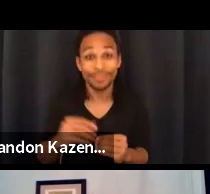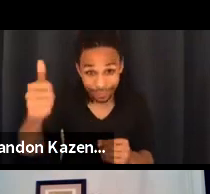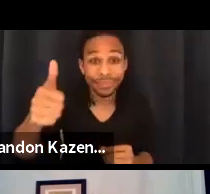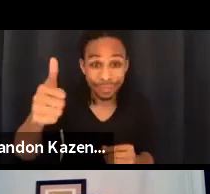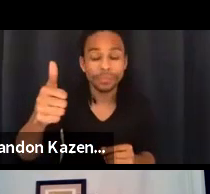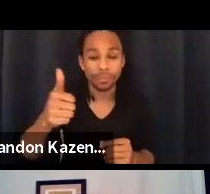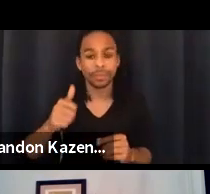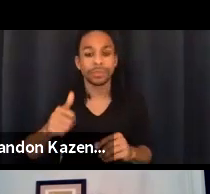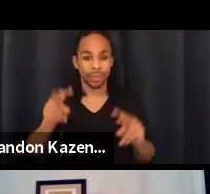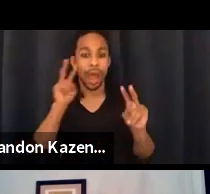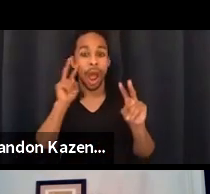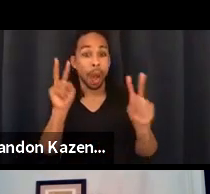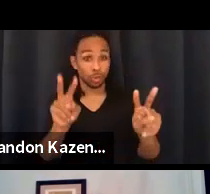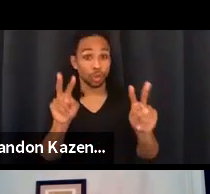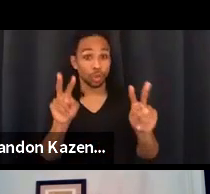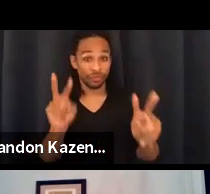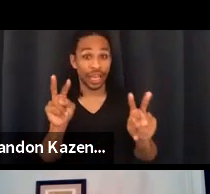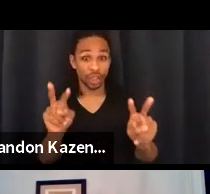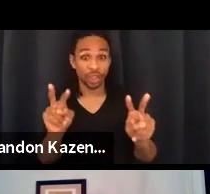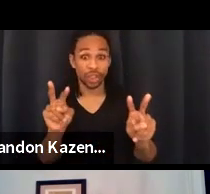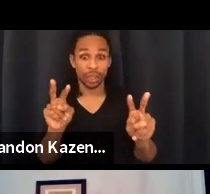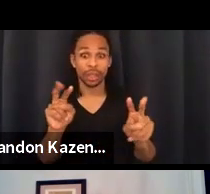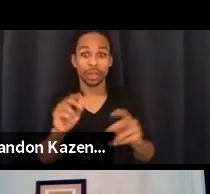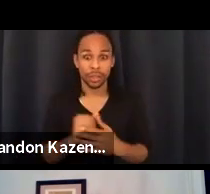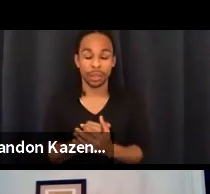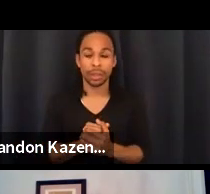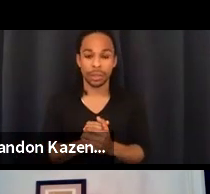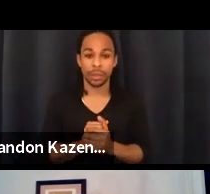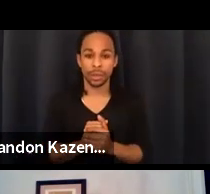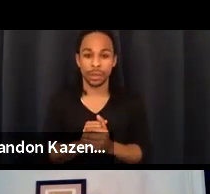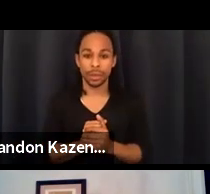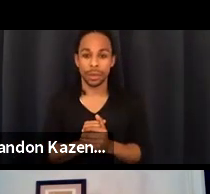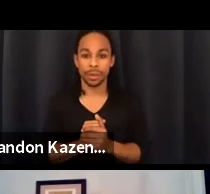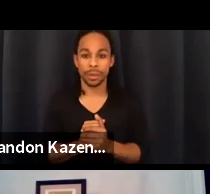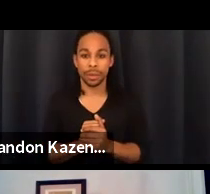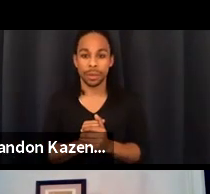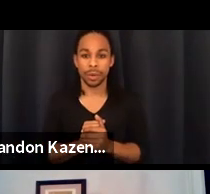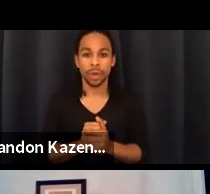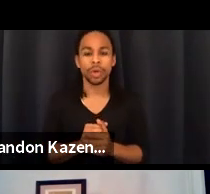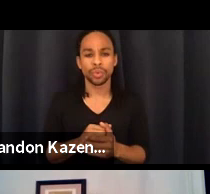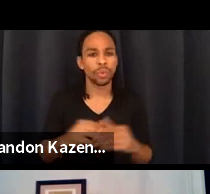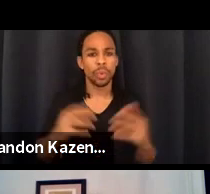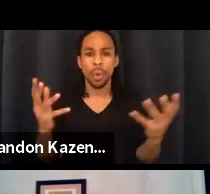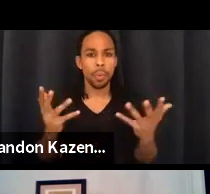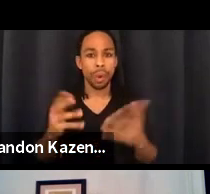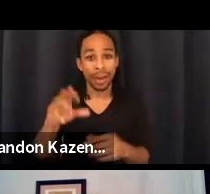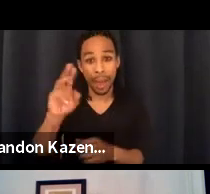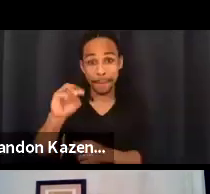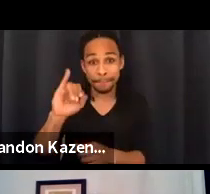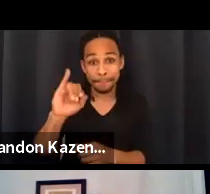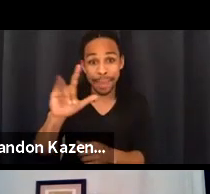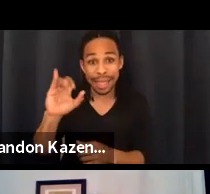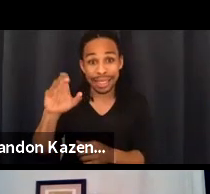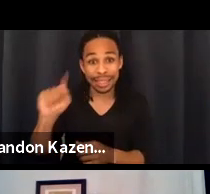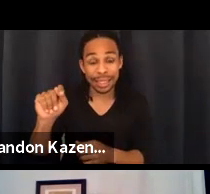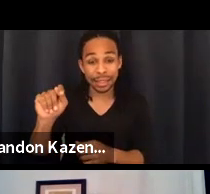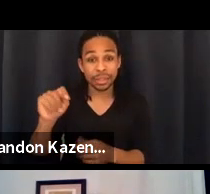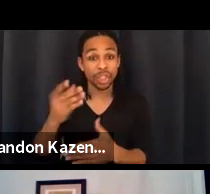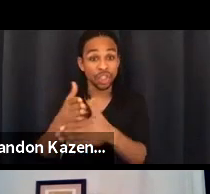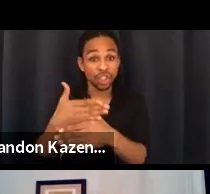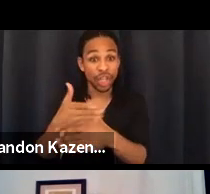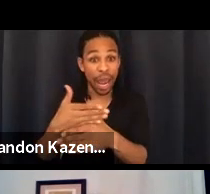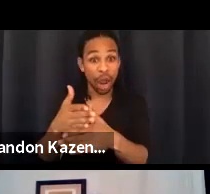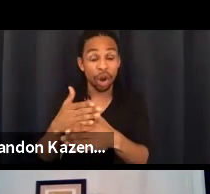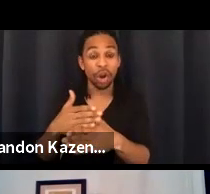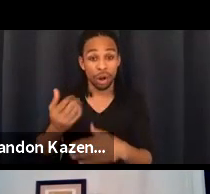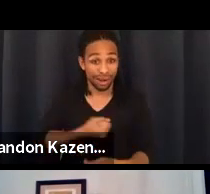okay. To what Millicent had shared, and I really just want to thank her for her comments about just,